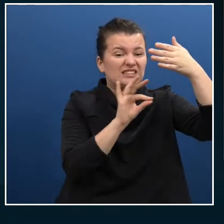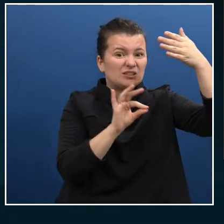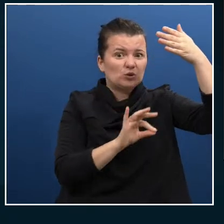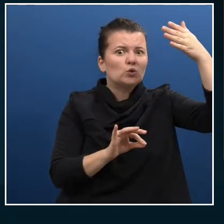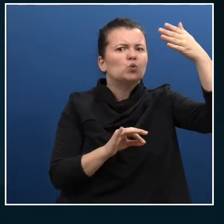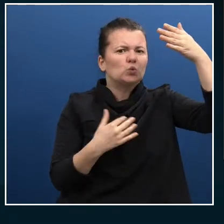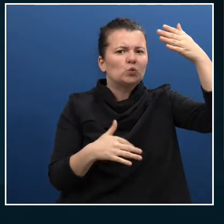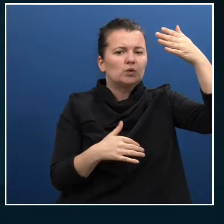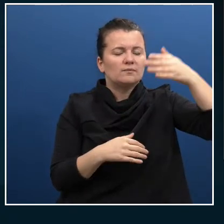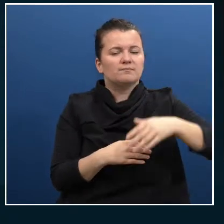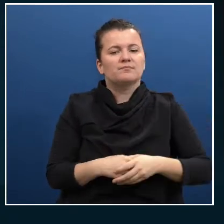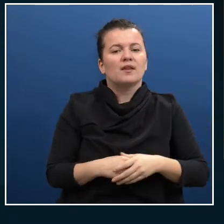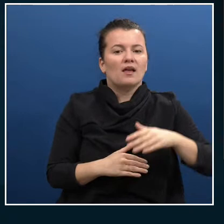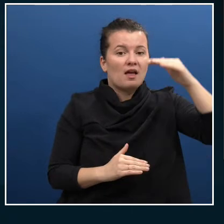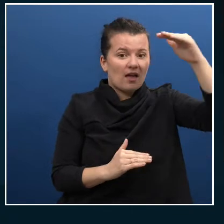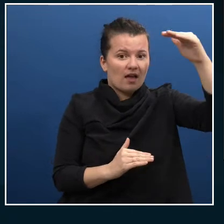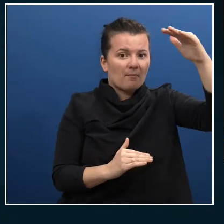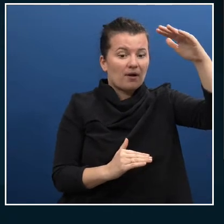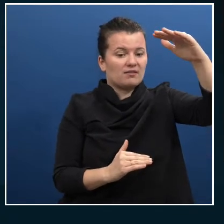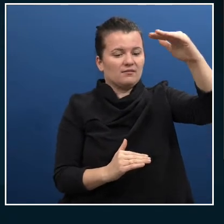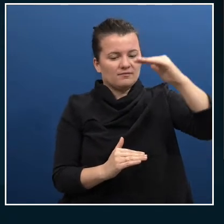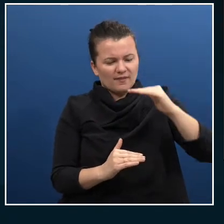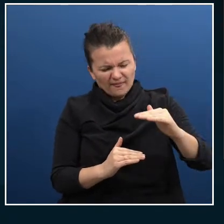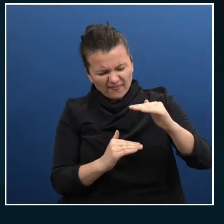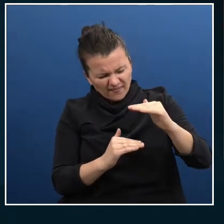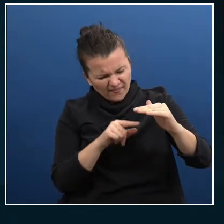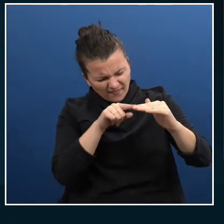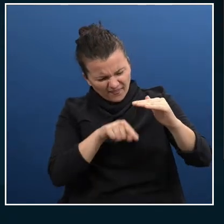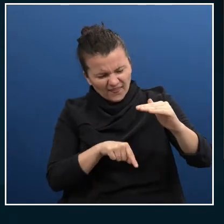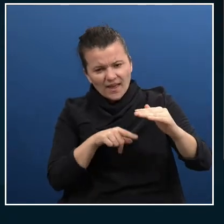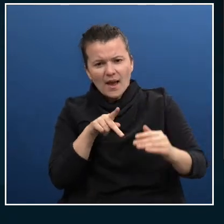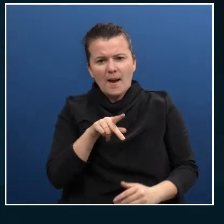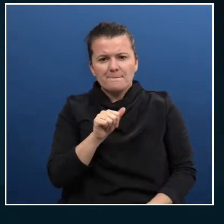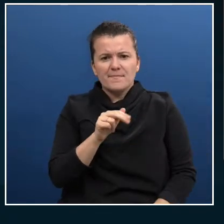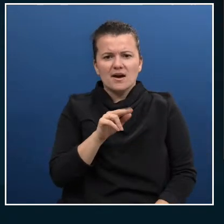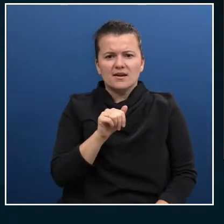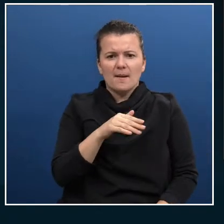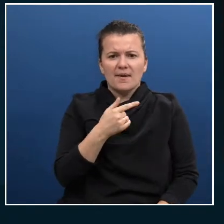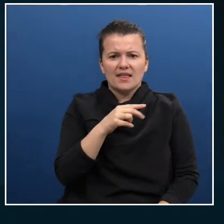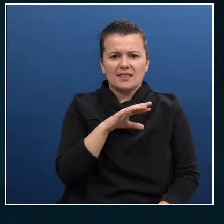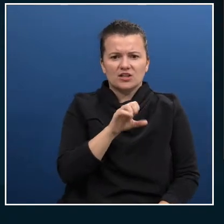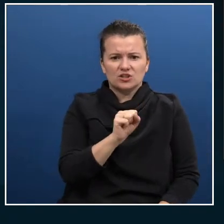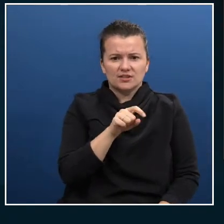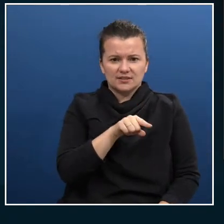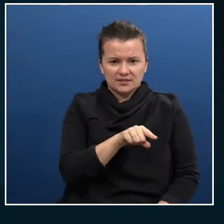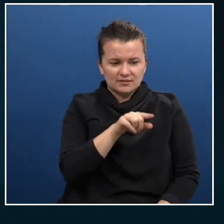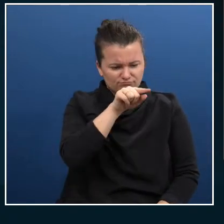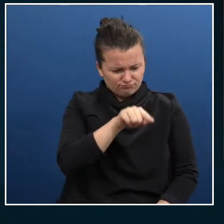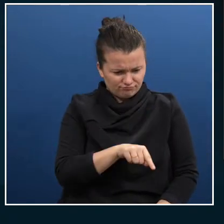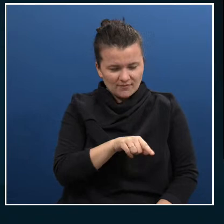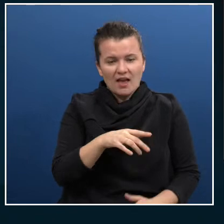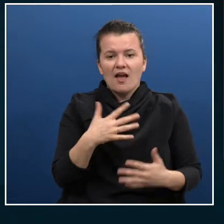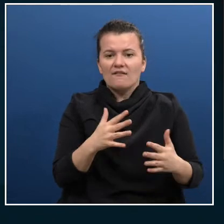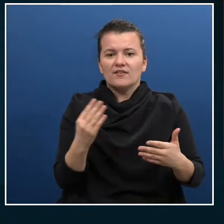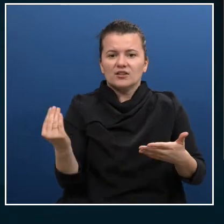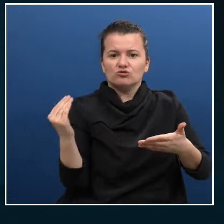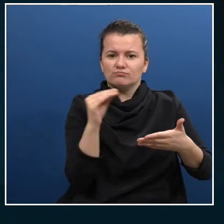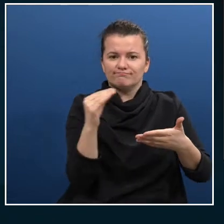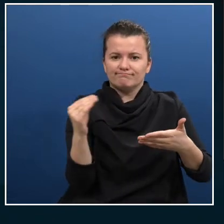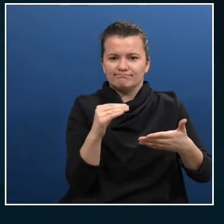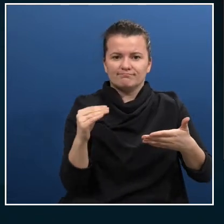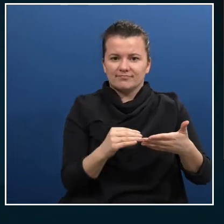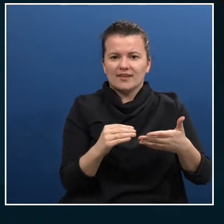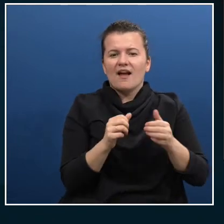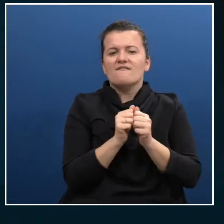big section of parameters. And as you can see, I have a lot of default values here as well. That's just for demo sakes, right? Normally you